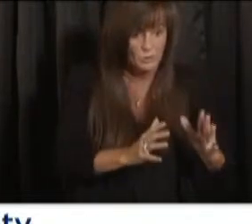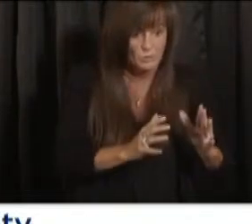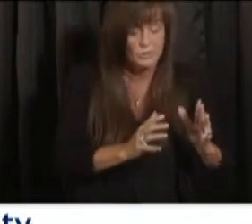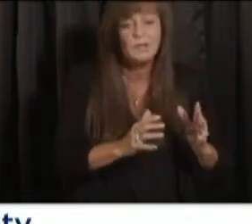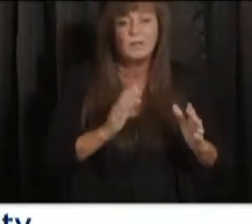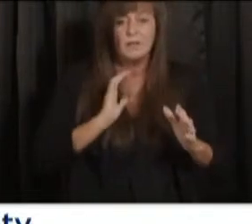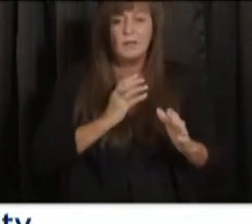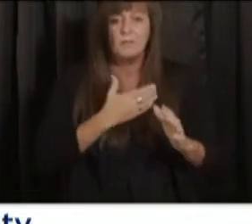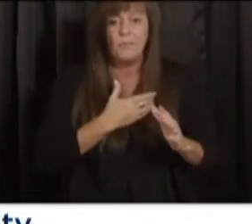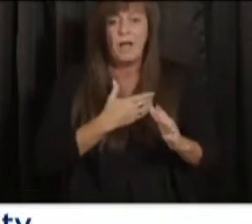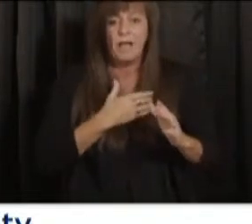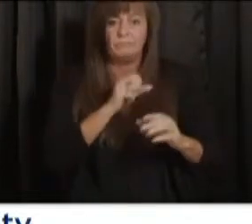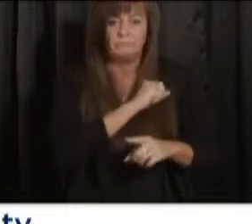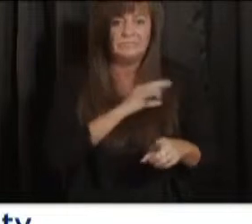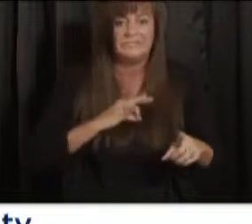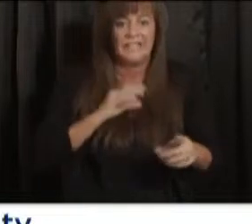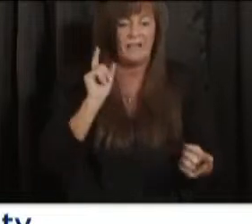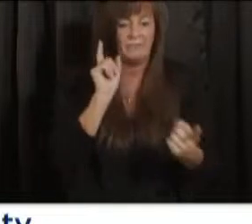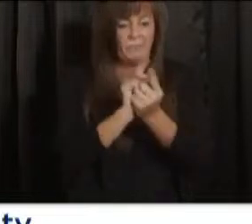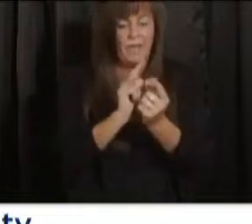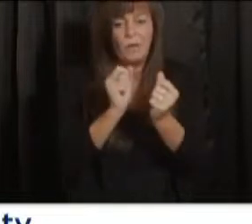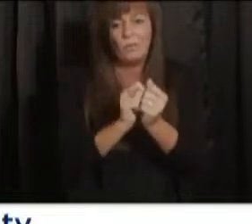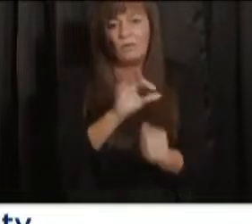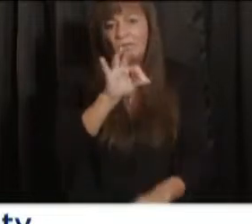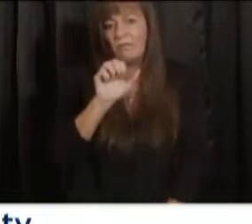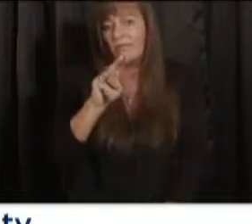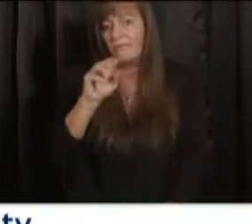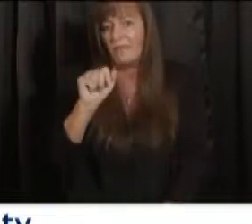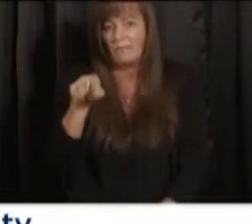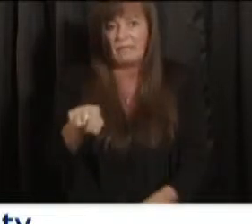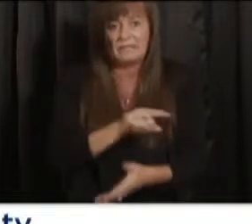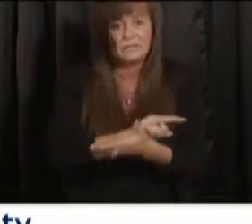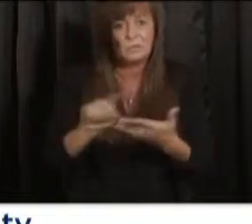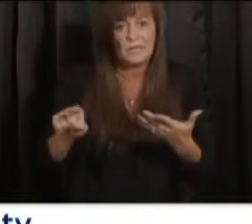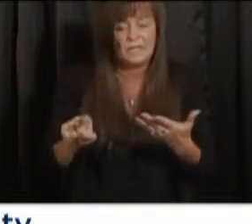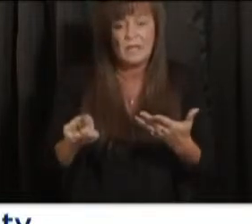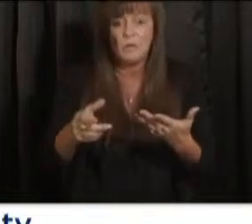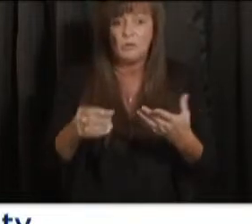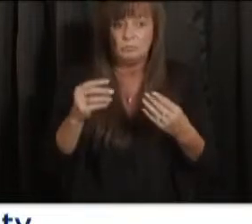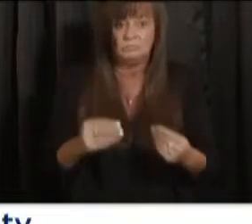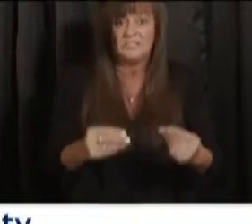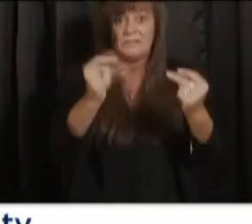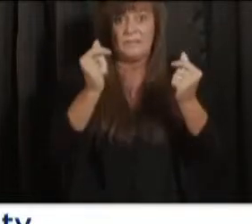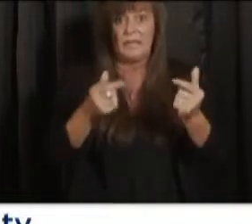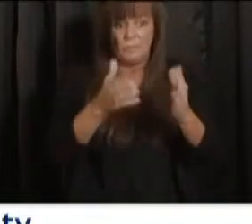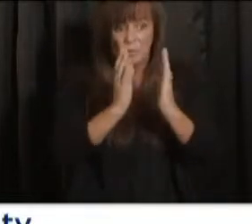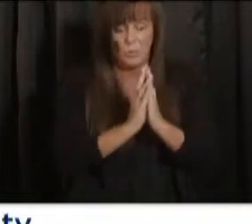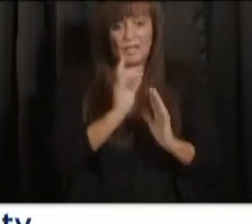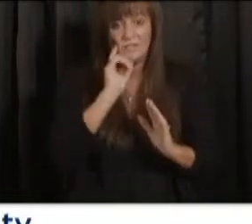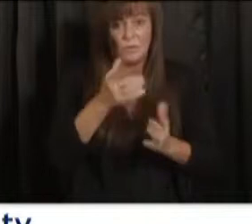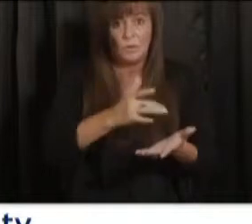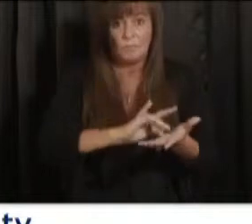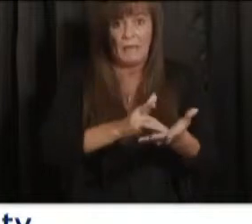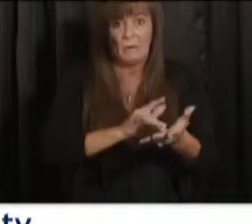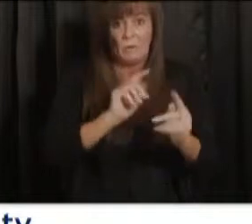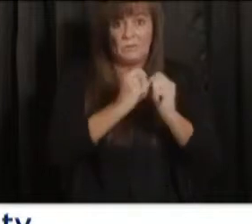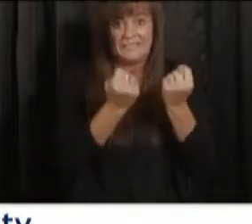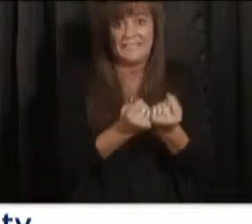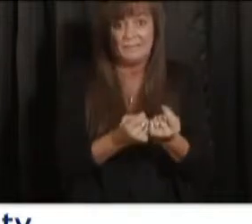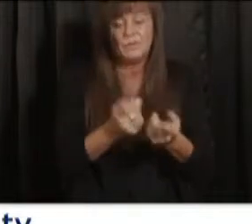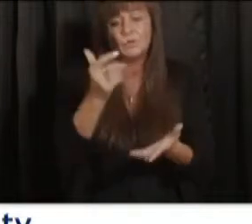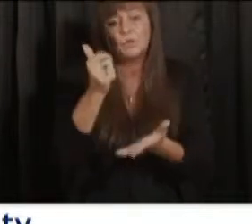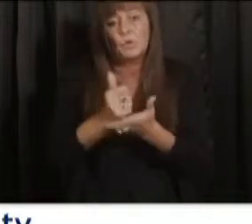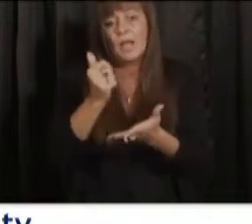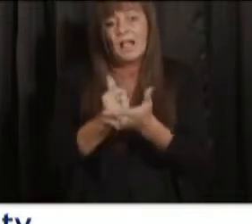FEMA Region 8 regional administrators this week to expedite a potential request for federal medical surge teams to alleviate